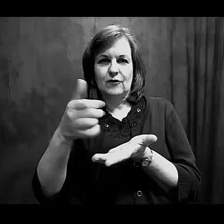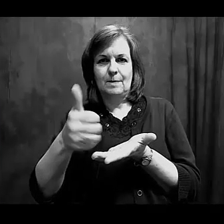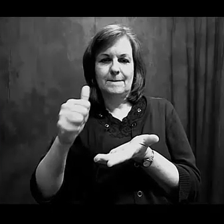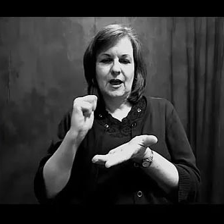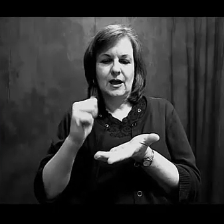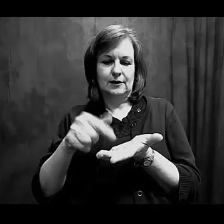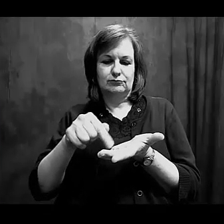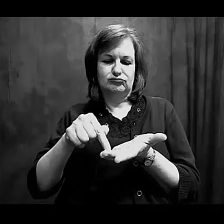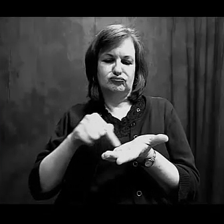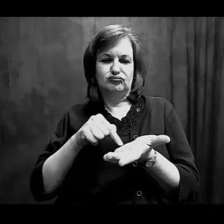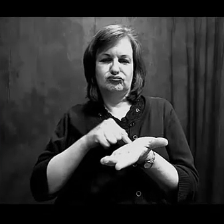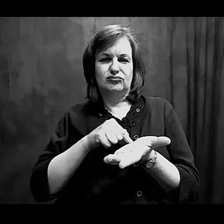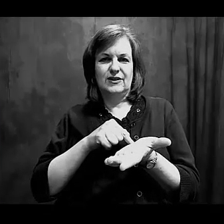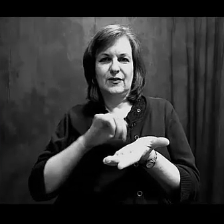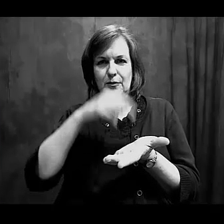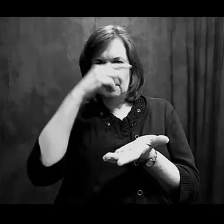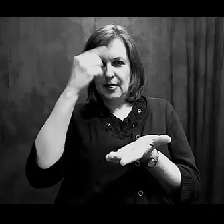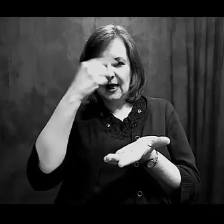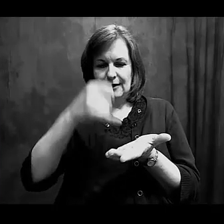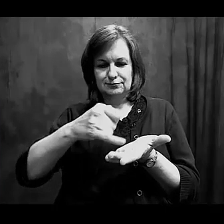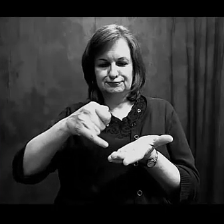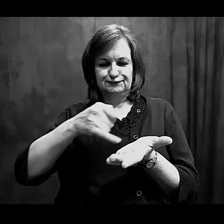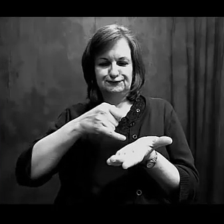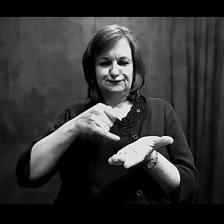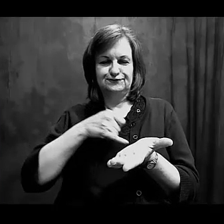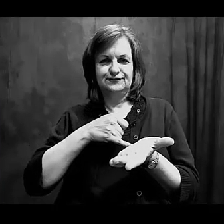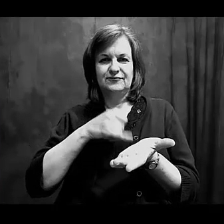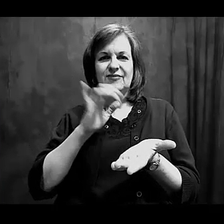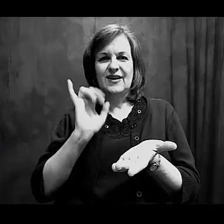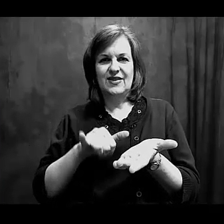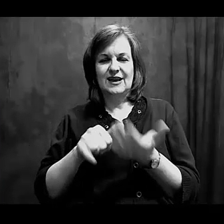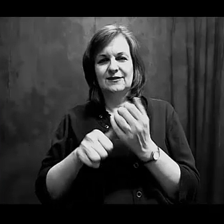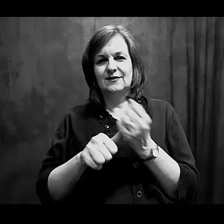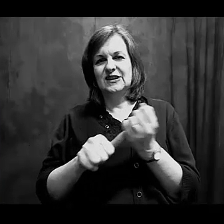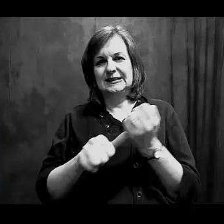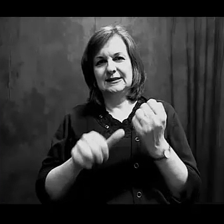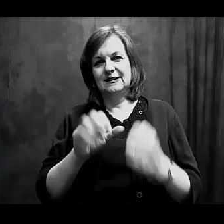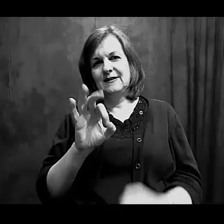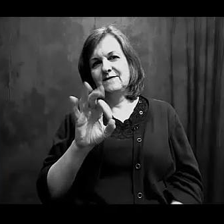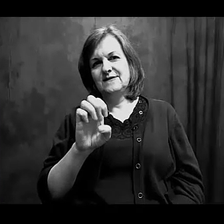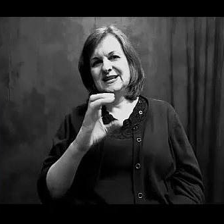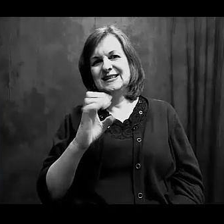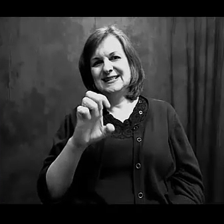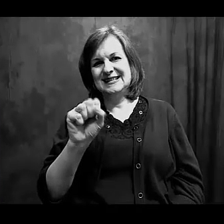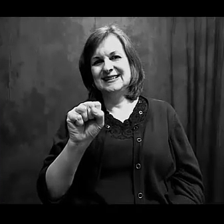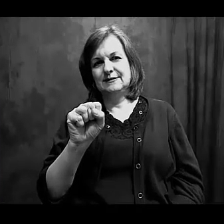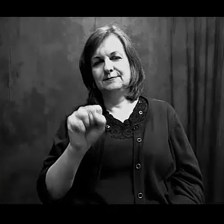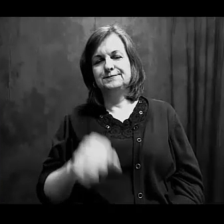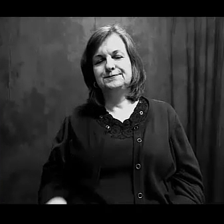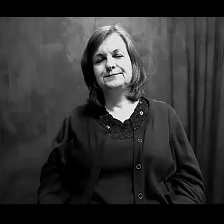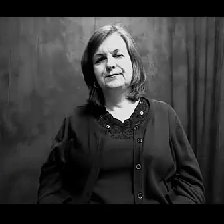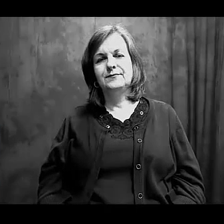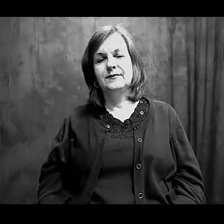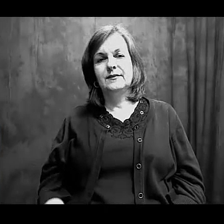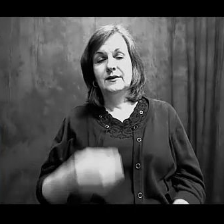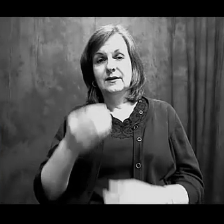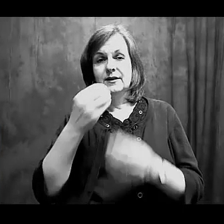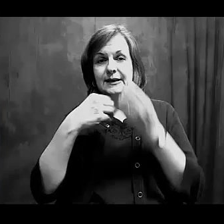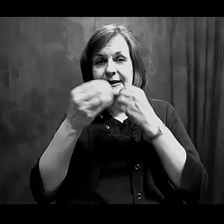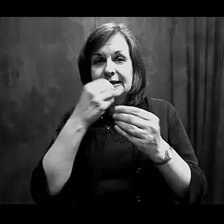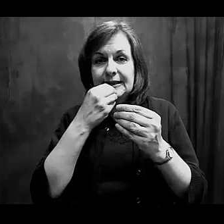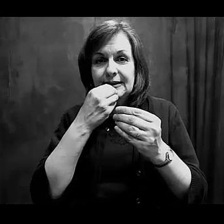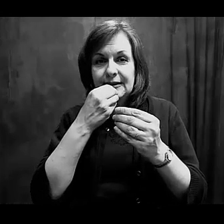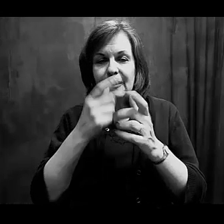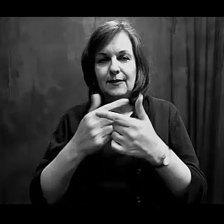he chews, he's processing out that the trail behind him is all feces back here.